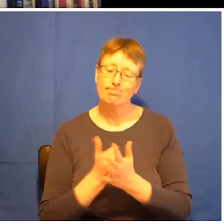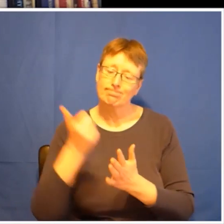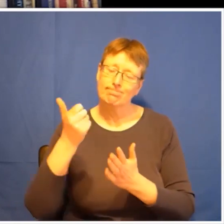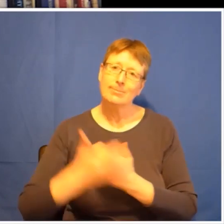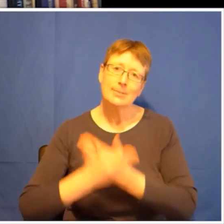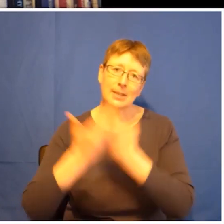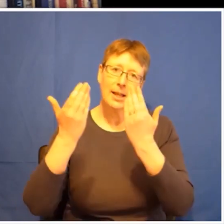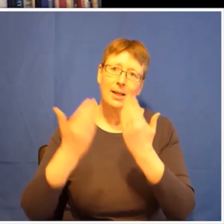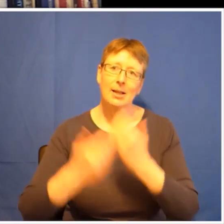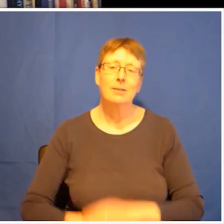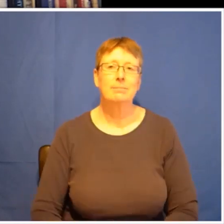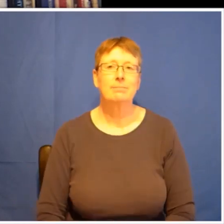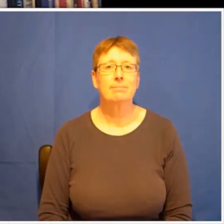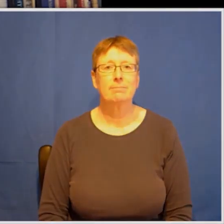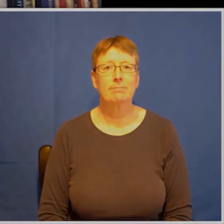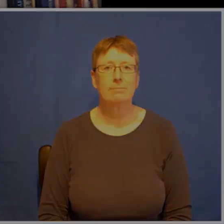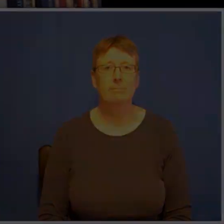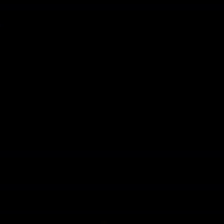wonderful day.